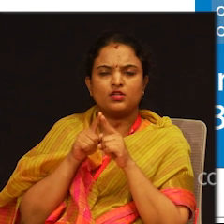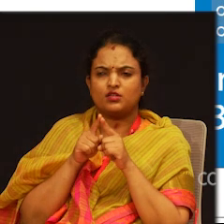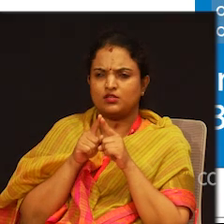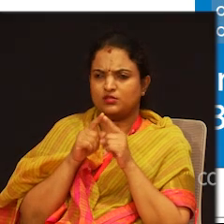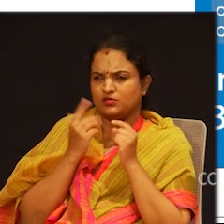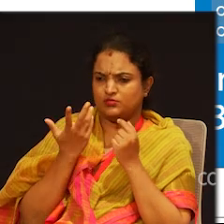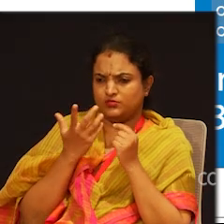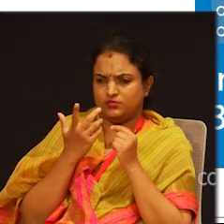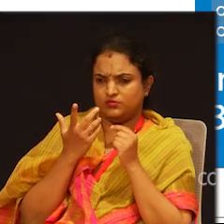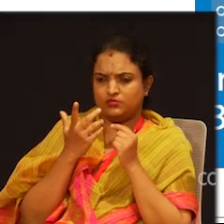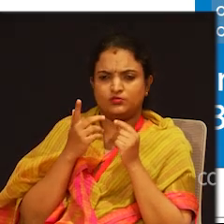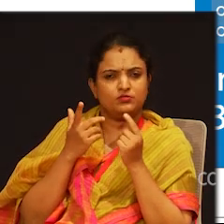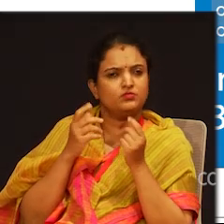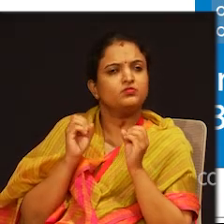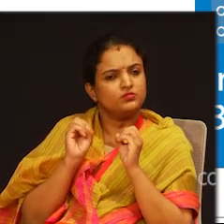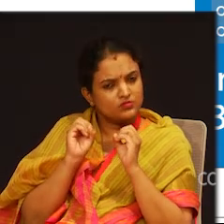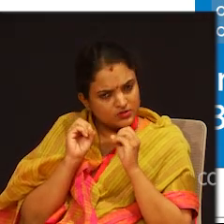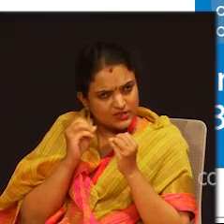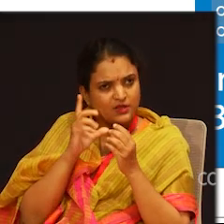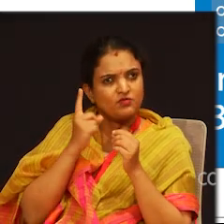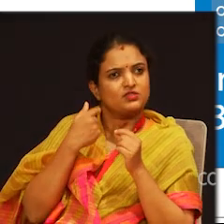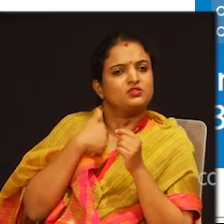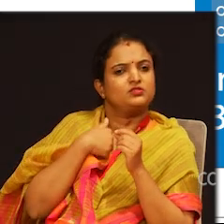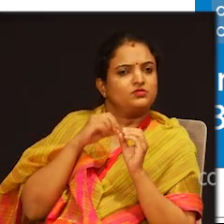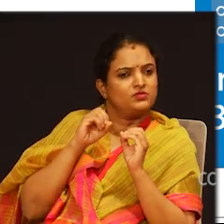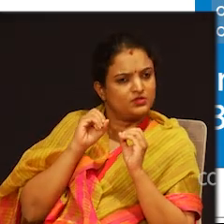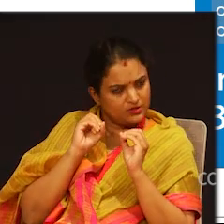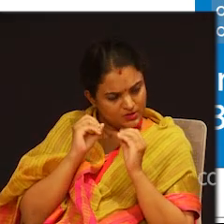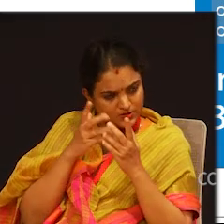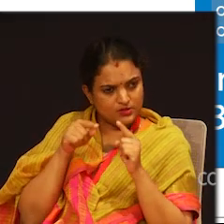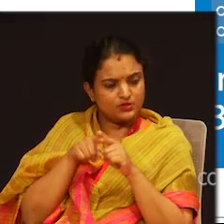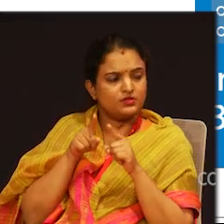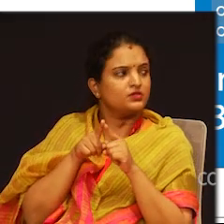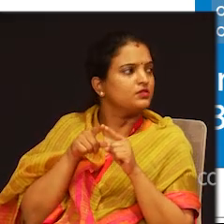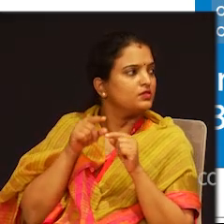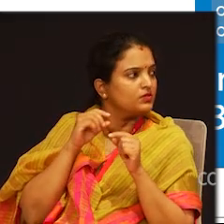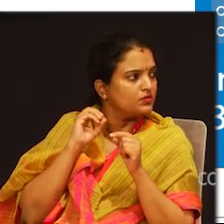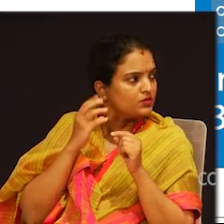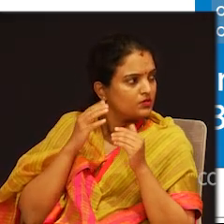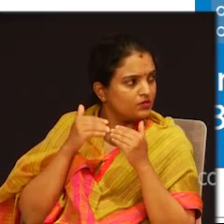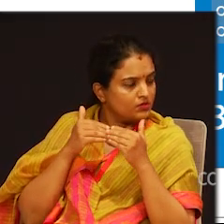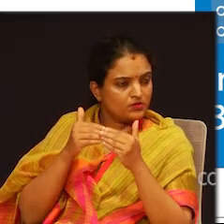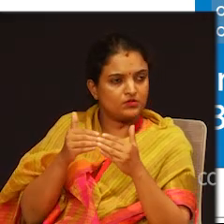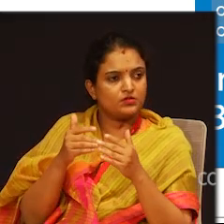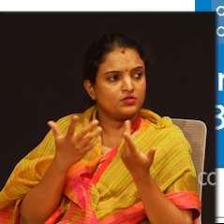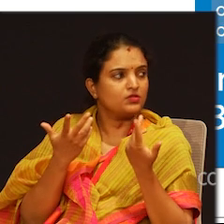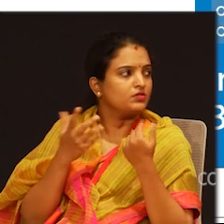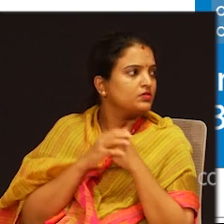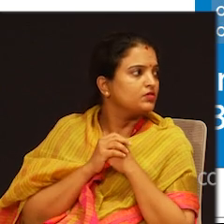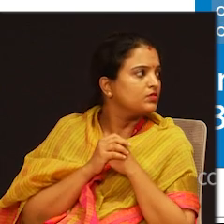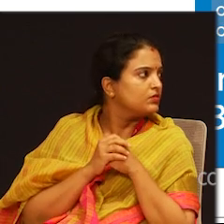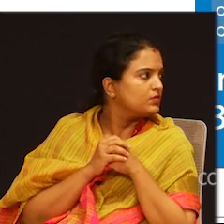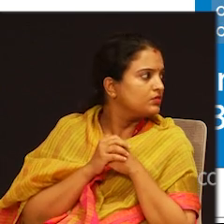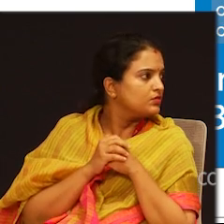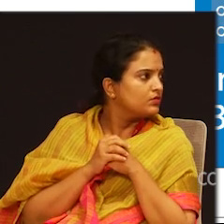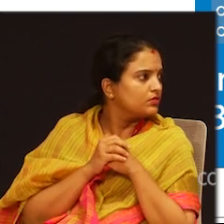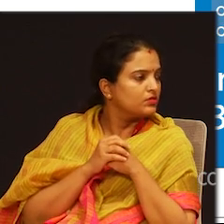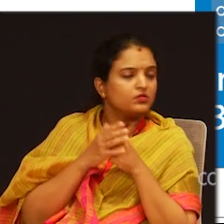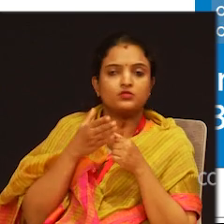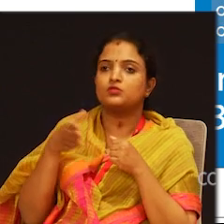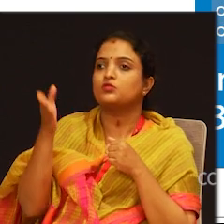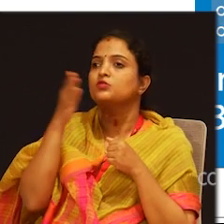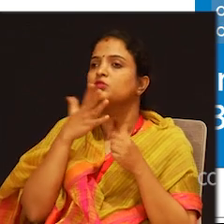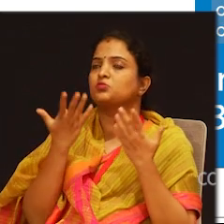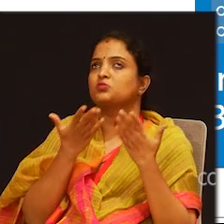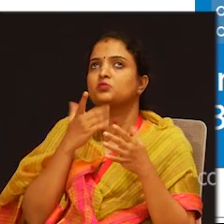charity begins at home. Let us look at this reading series and try to make it accessible. You would